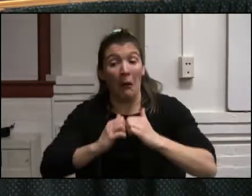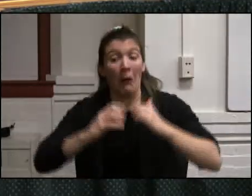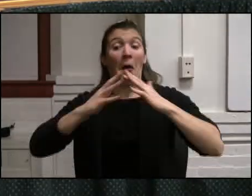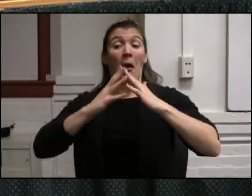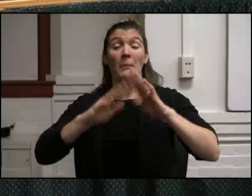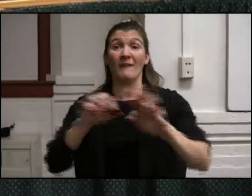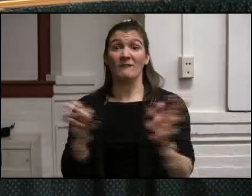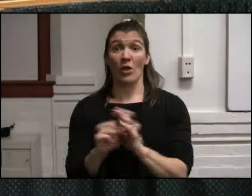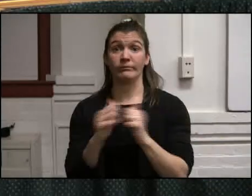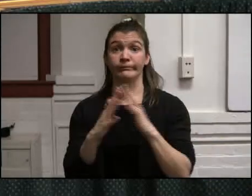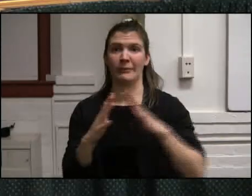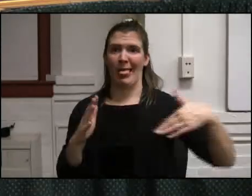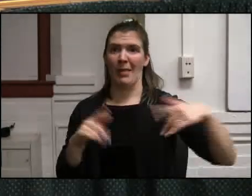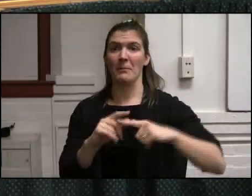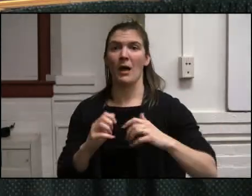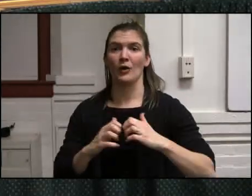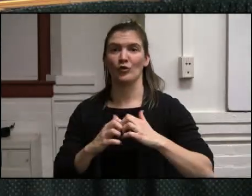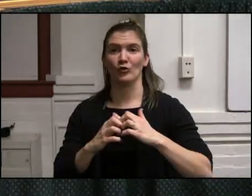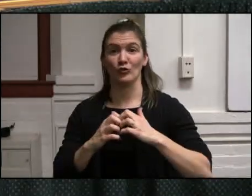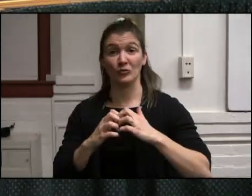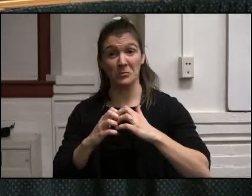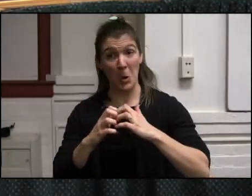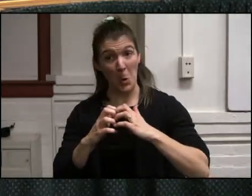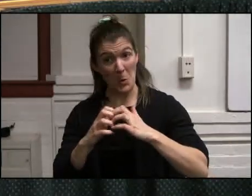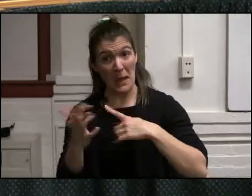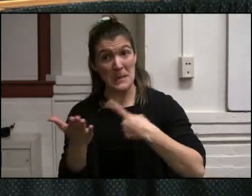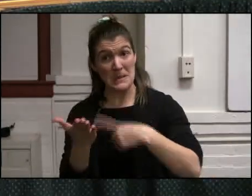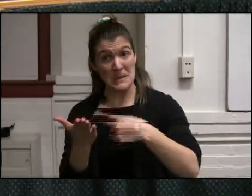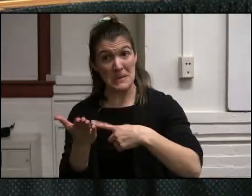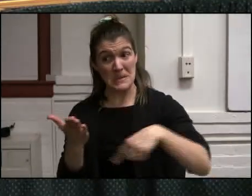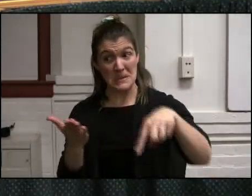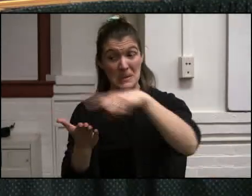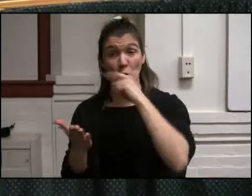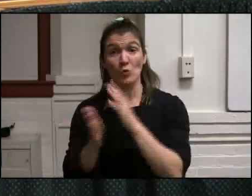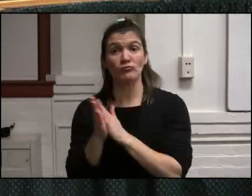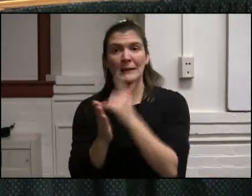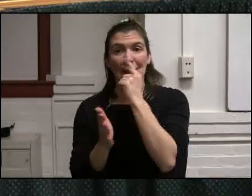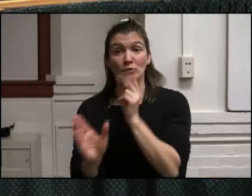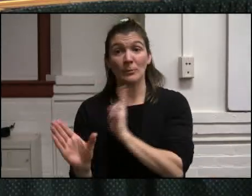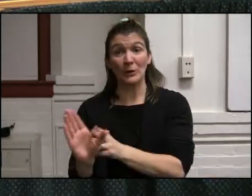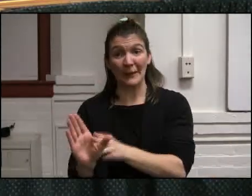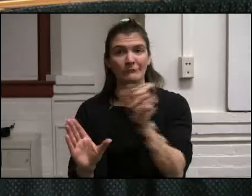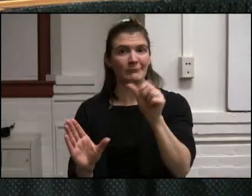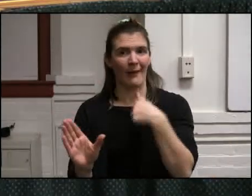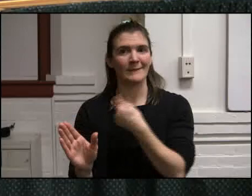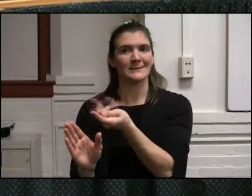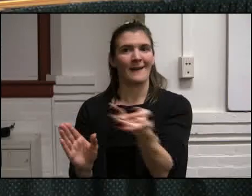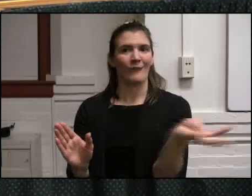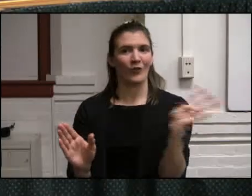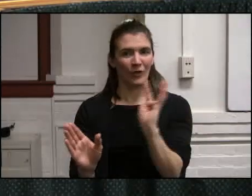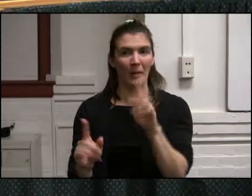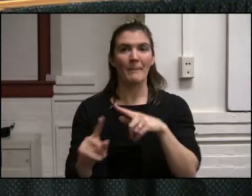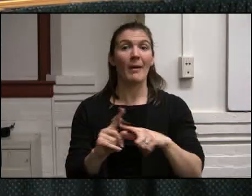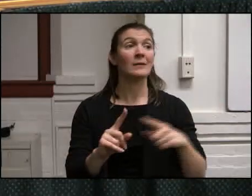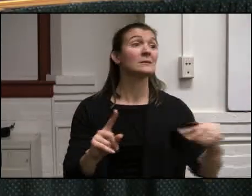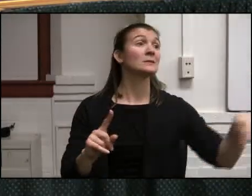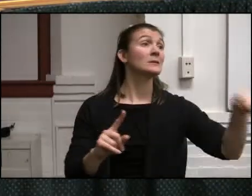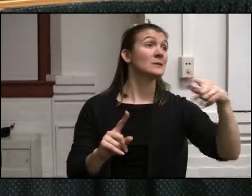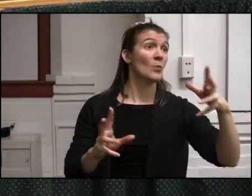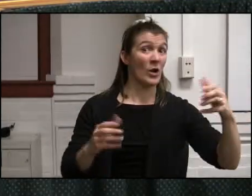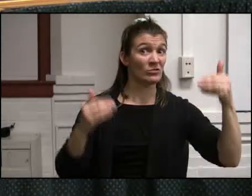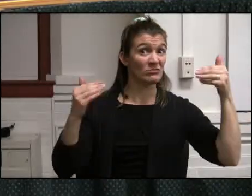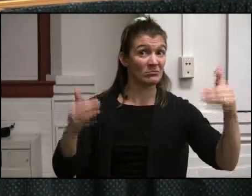process. A fair amount of it, lots of communication among the parties who intend to participate in it, as well as some coordination among those